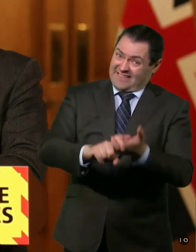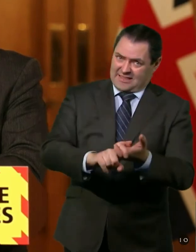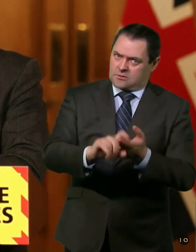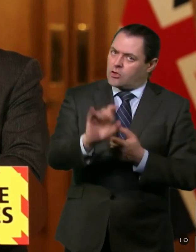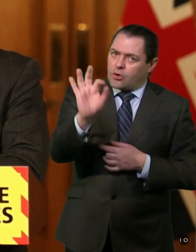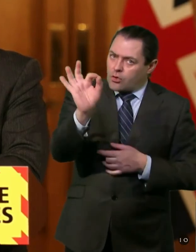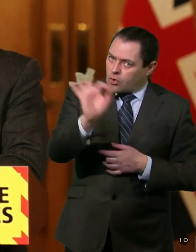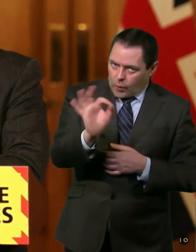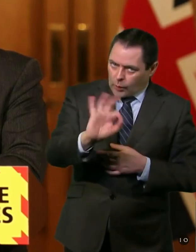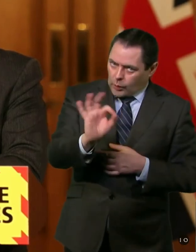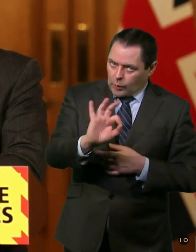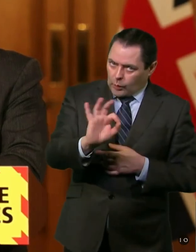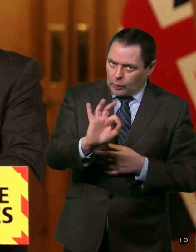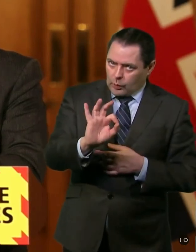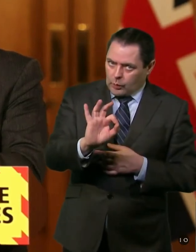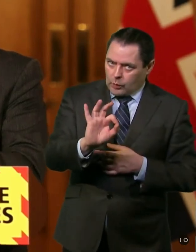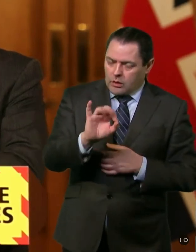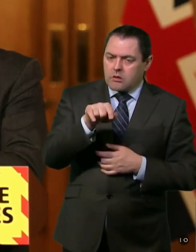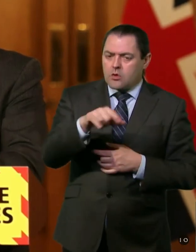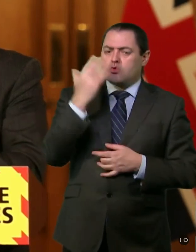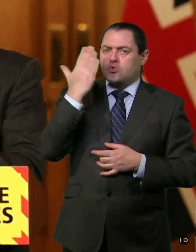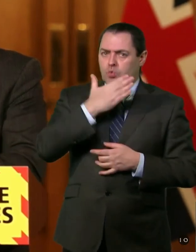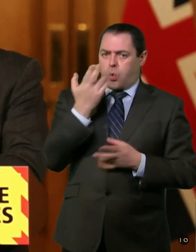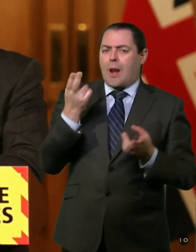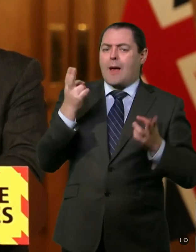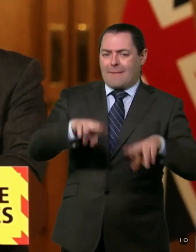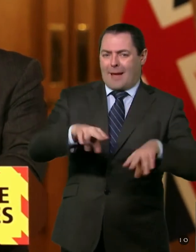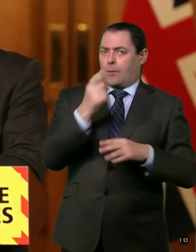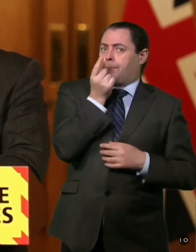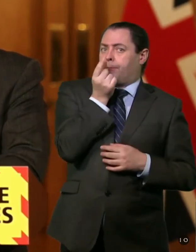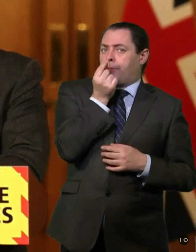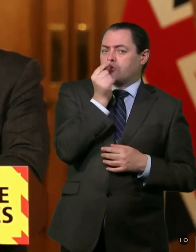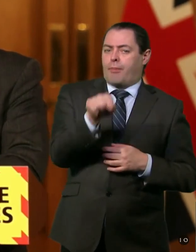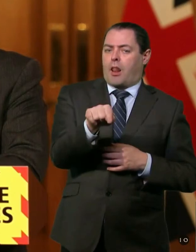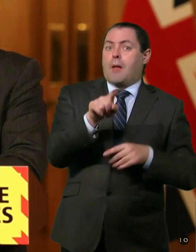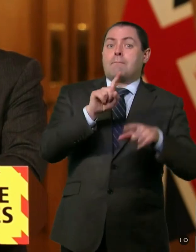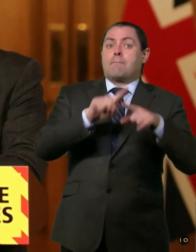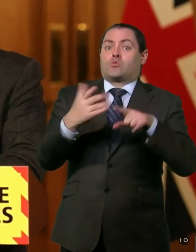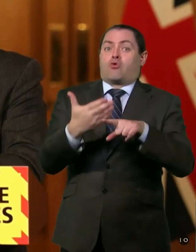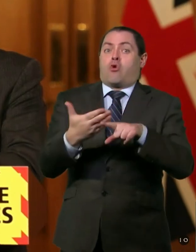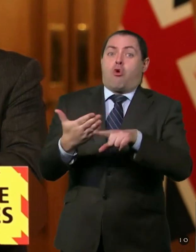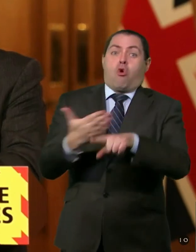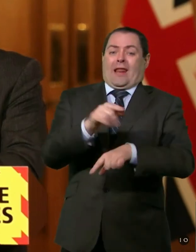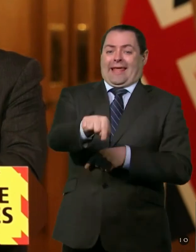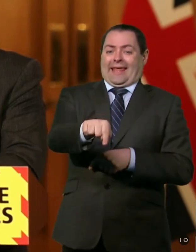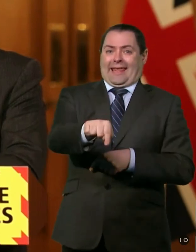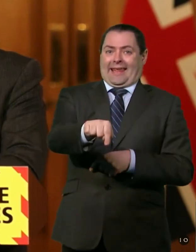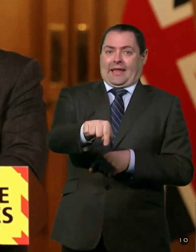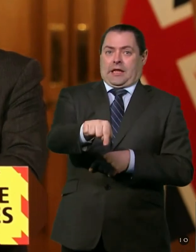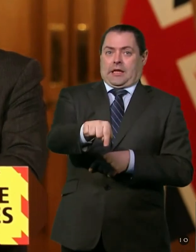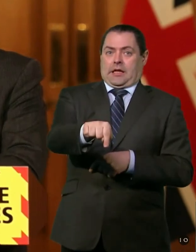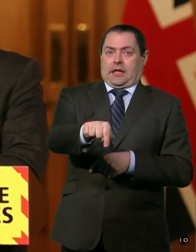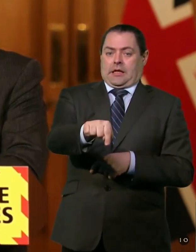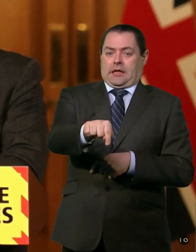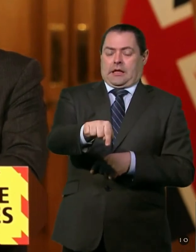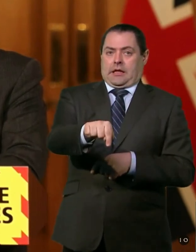schools to go back. And obviously we hope that all schools will go back. And the reason we say it's the earliest is for the